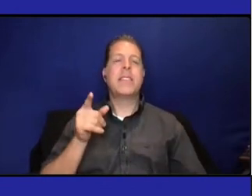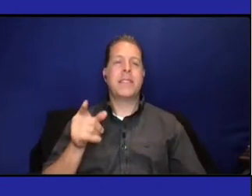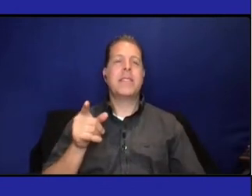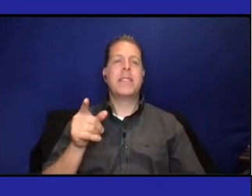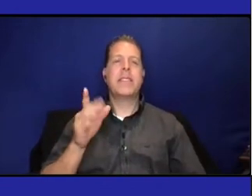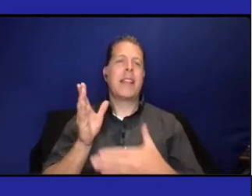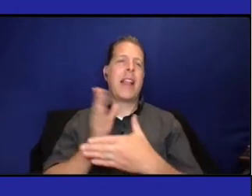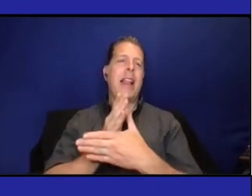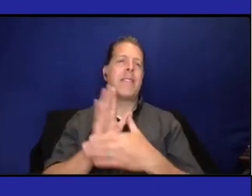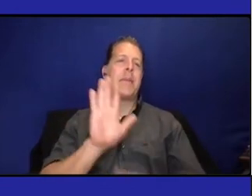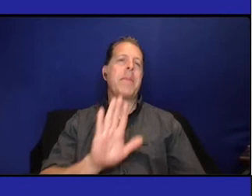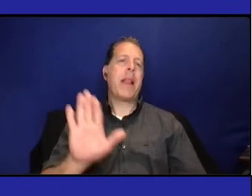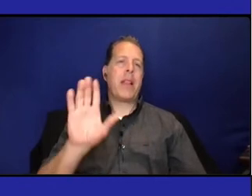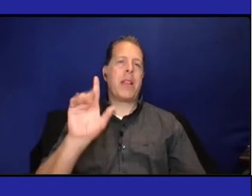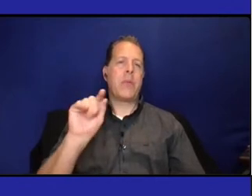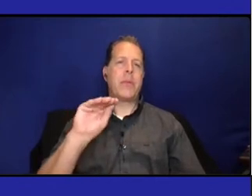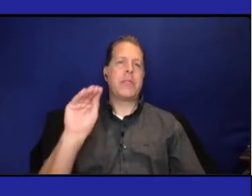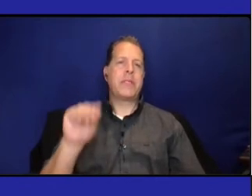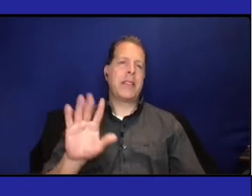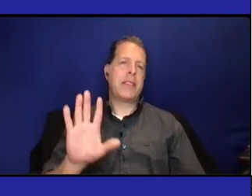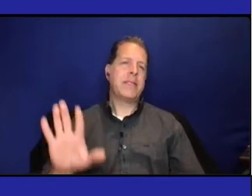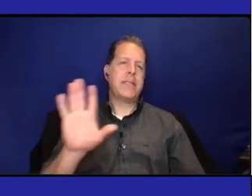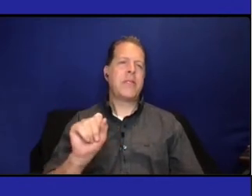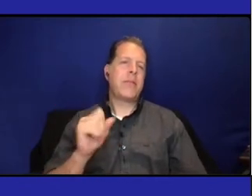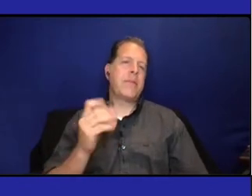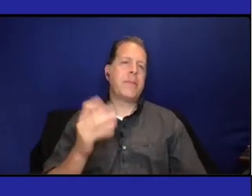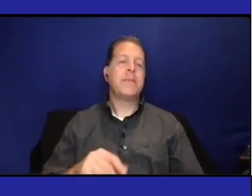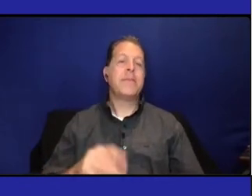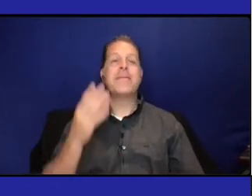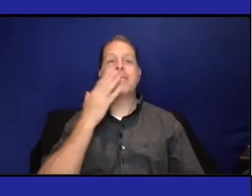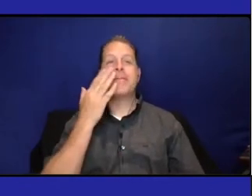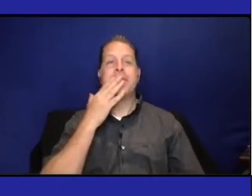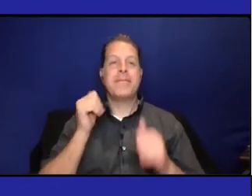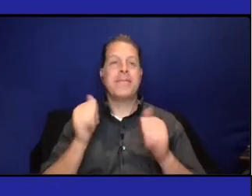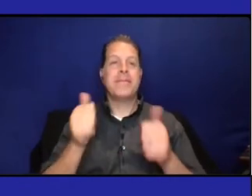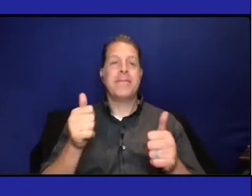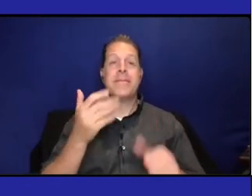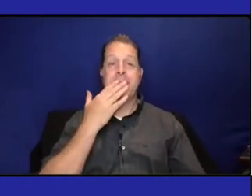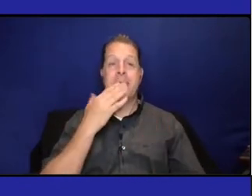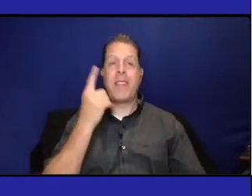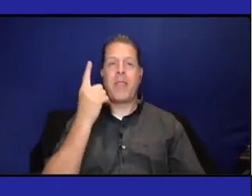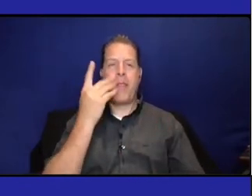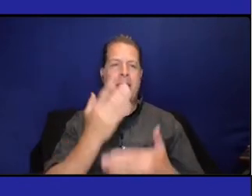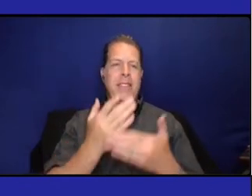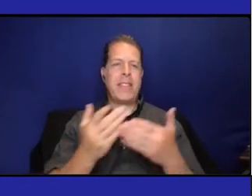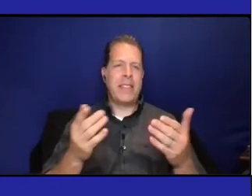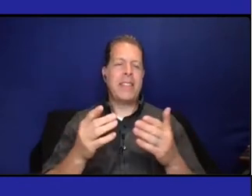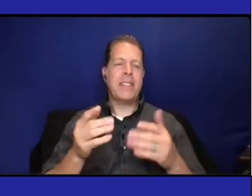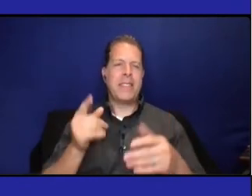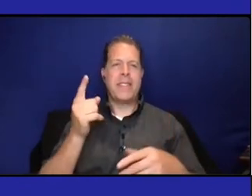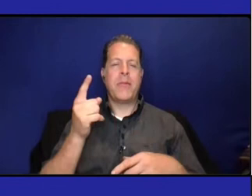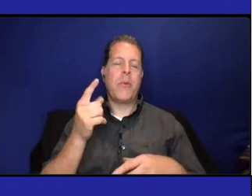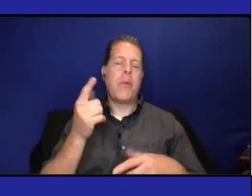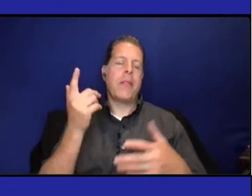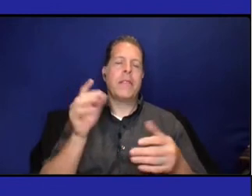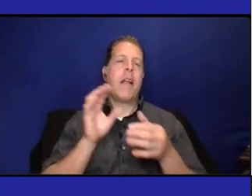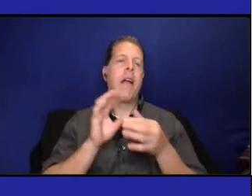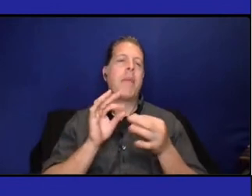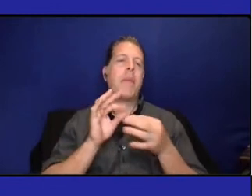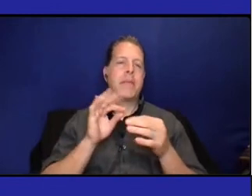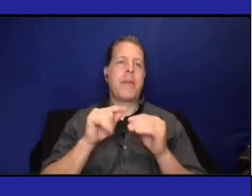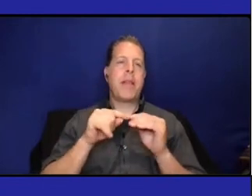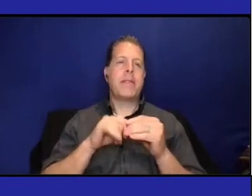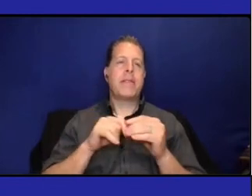20. Okay, thank you. Okay, I wanted to make one high level comment. When